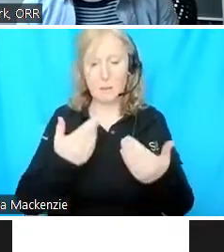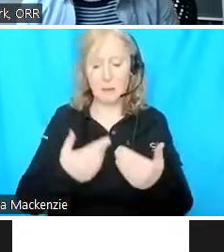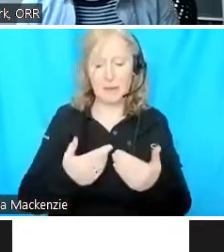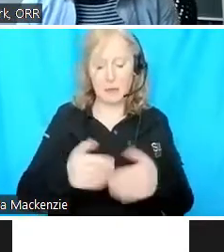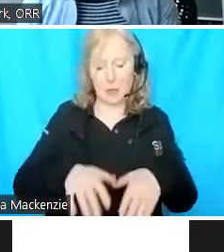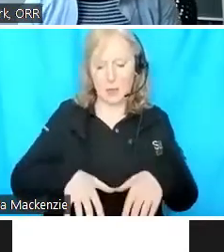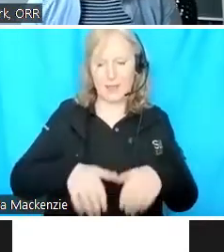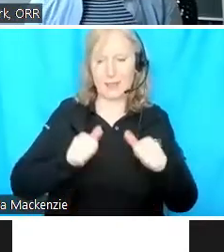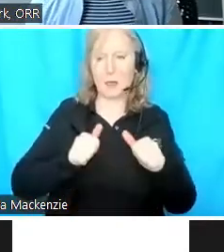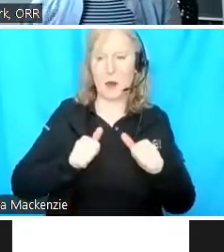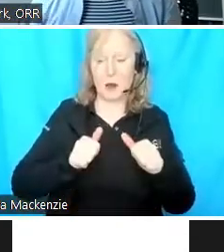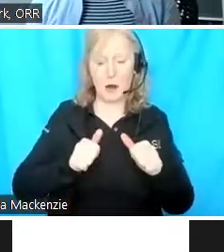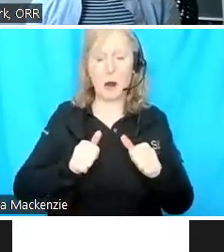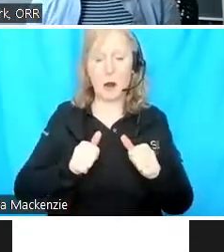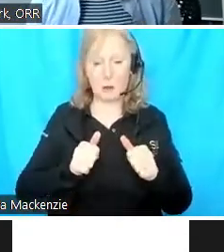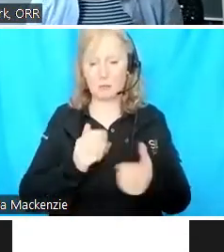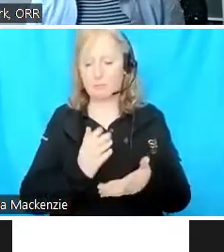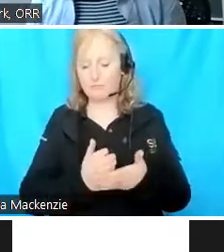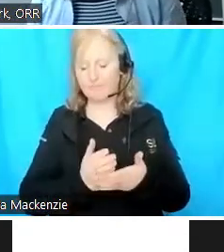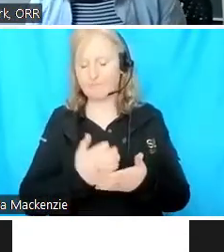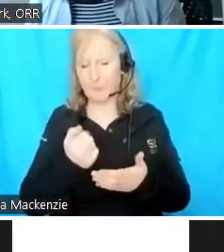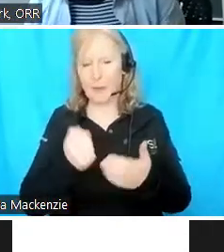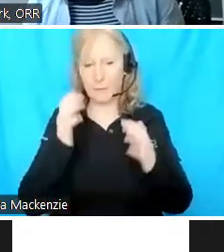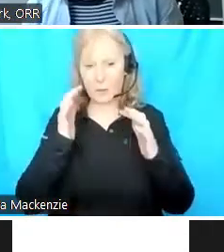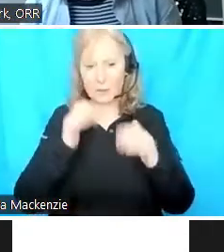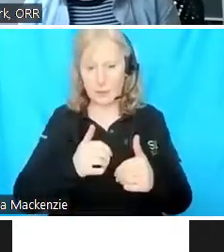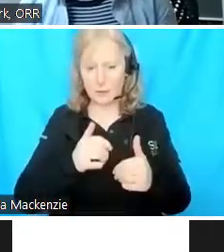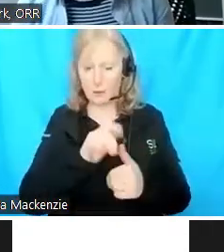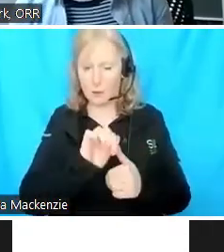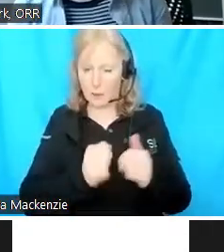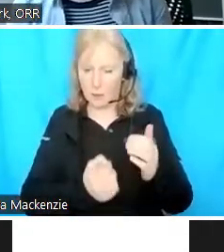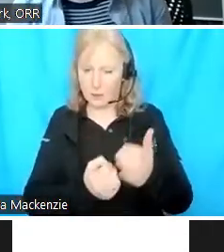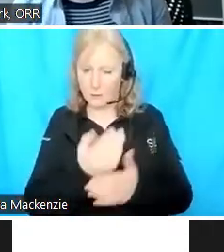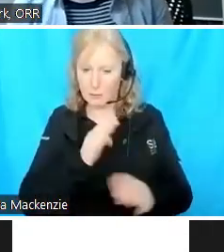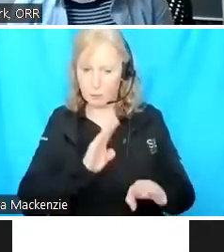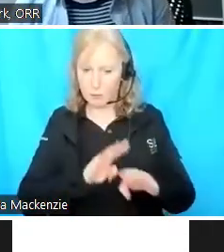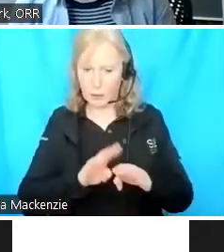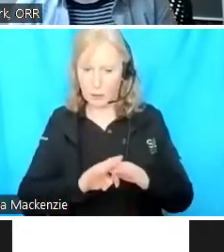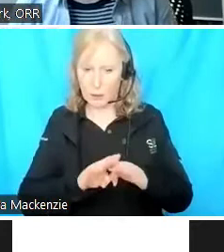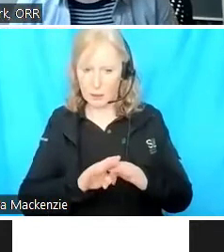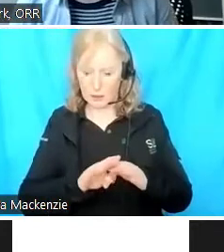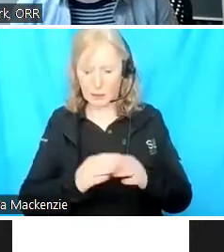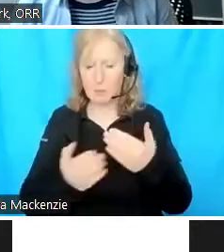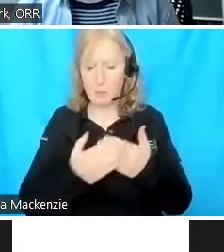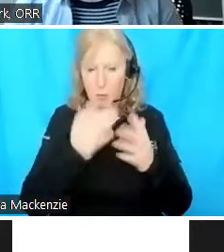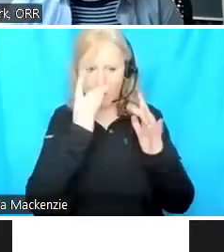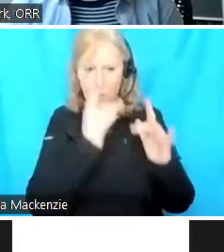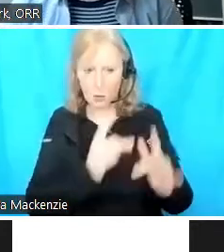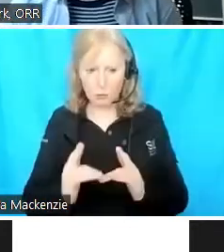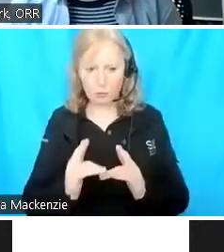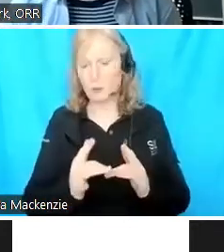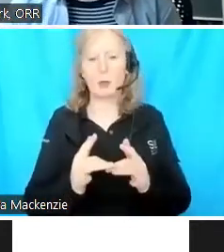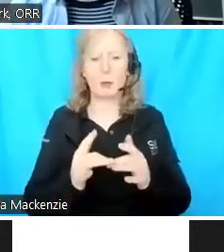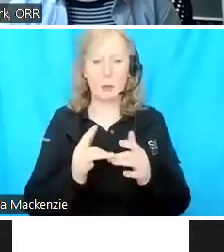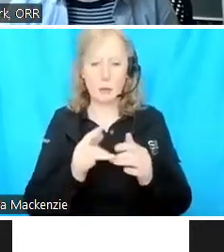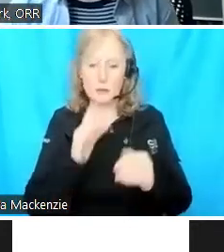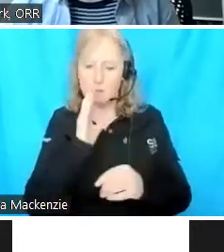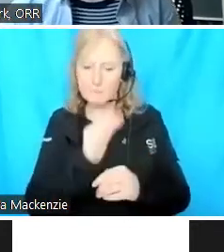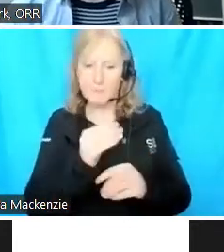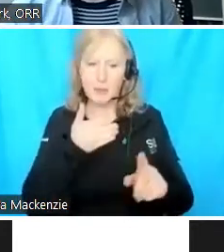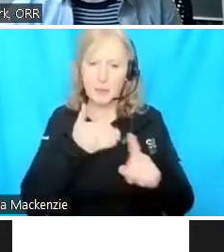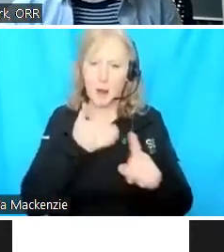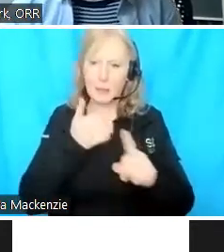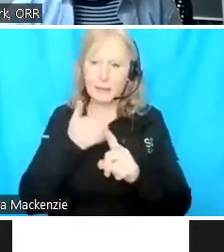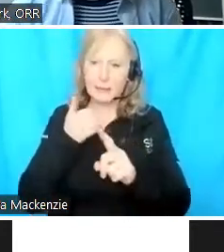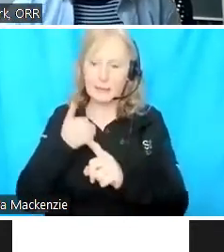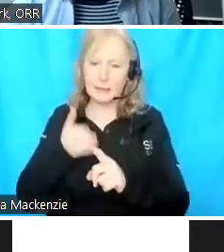beginning stages of developing their training. We stepped up our monitoring and prescribed targets to be met by set